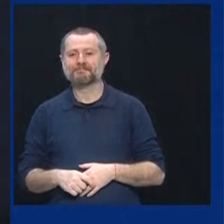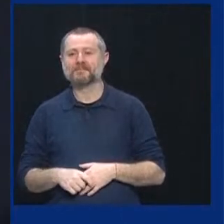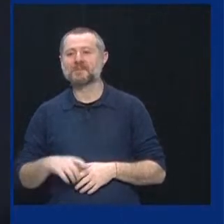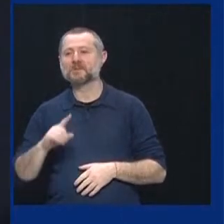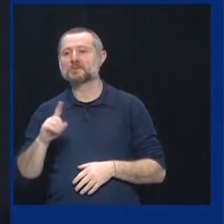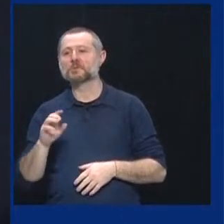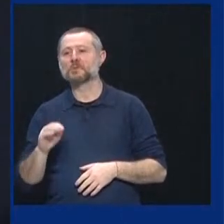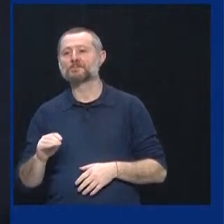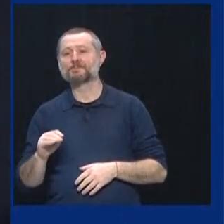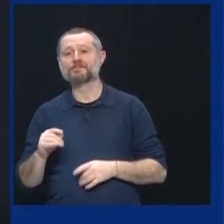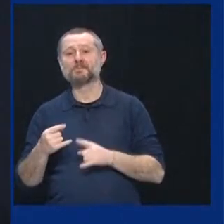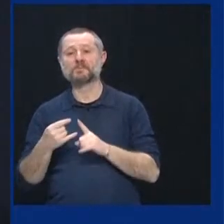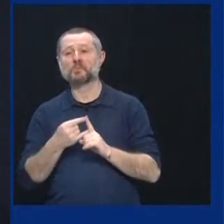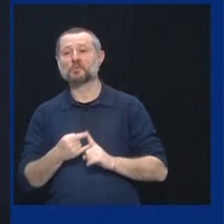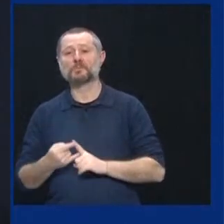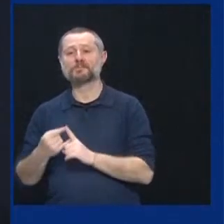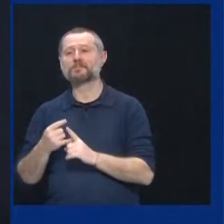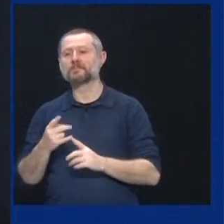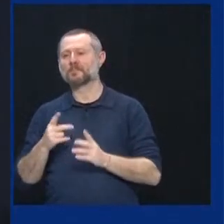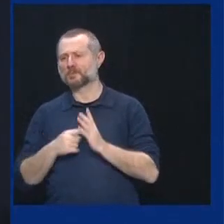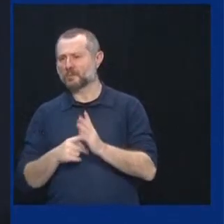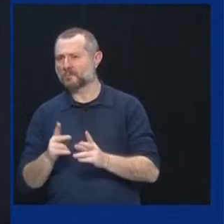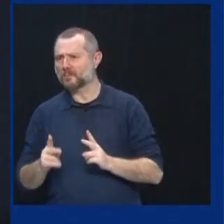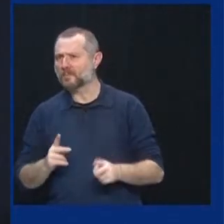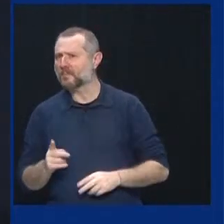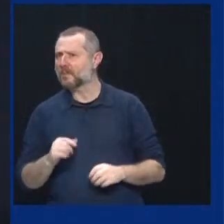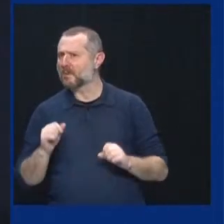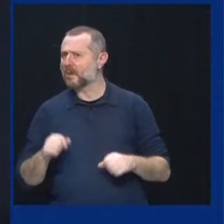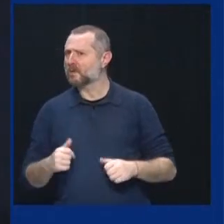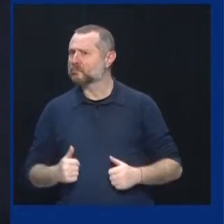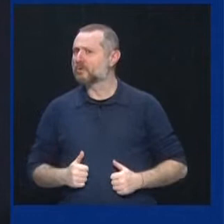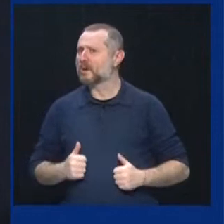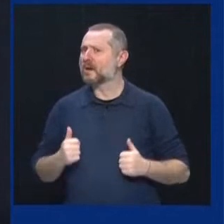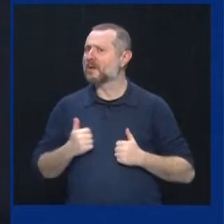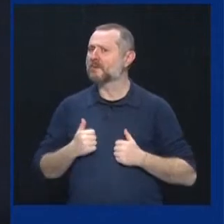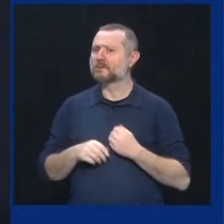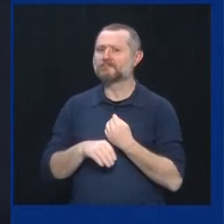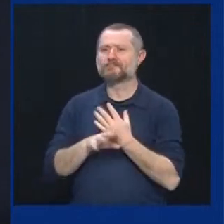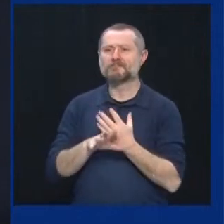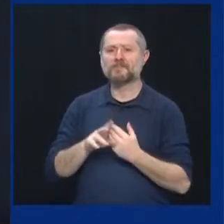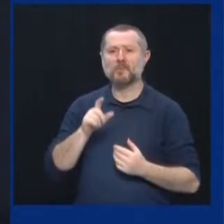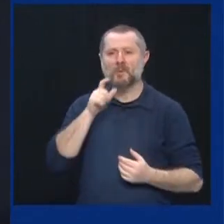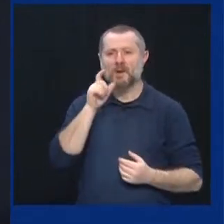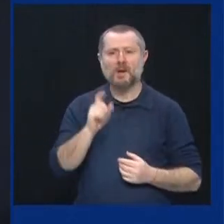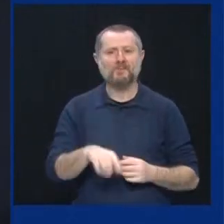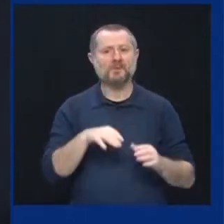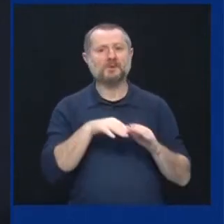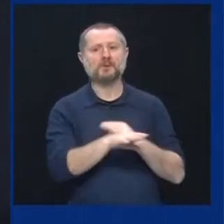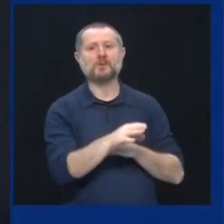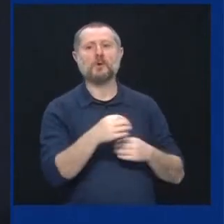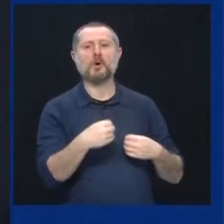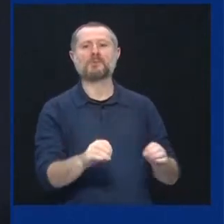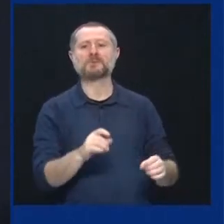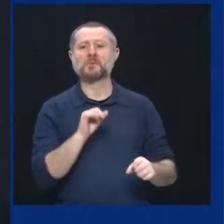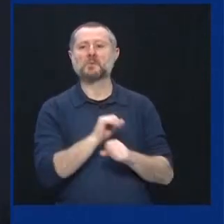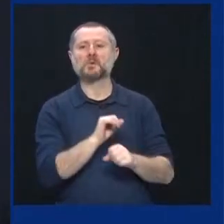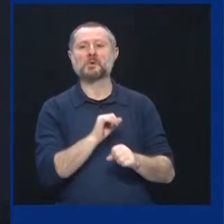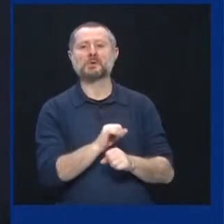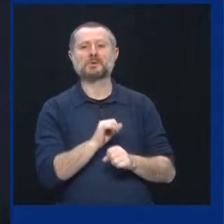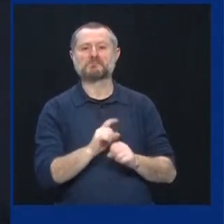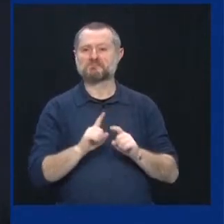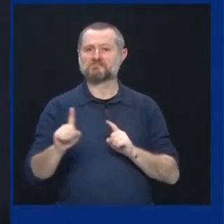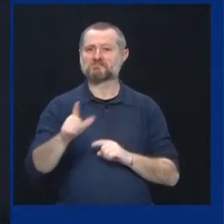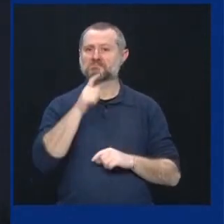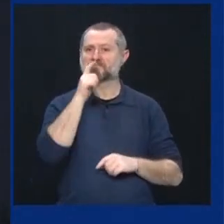exposed people to a different world. I don't have to be at a place of work. I can be sitting in